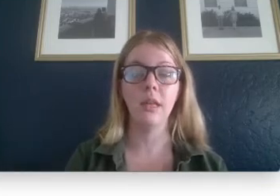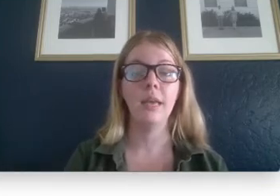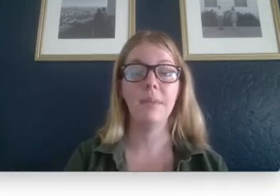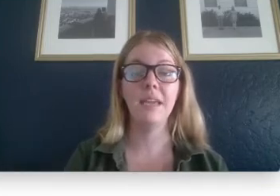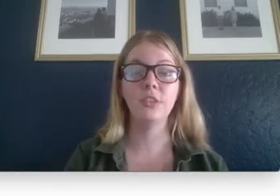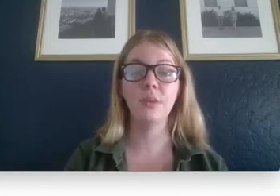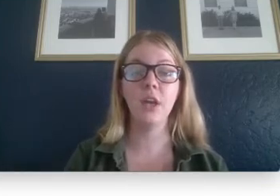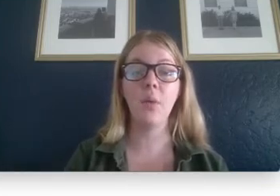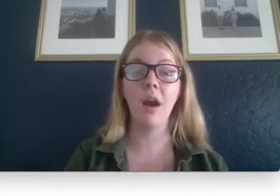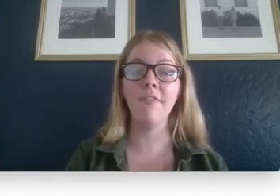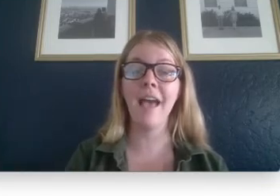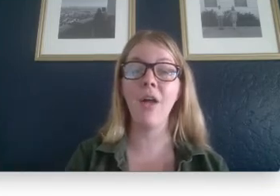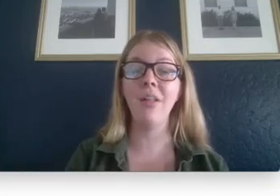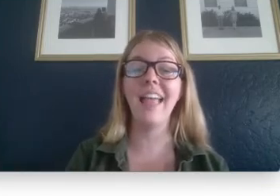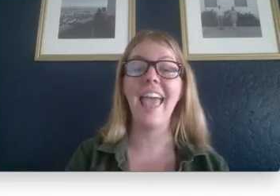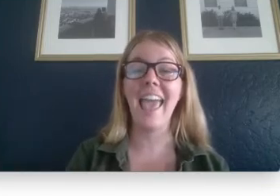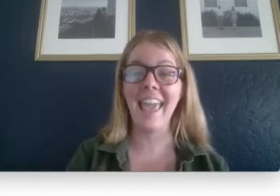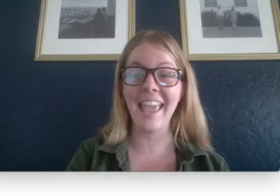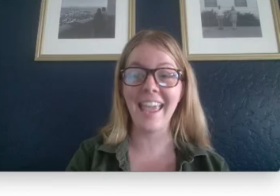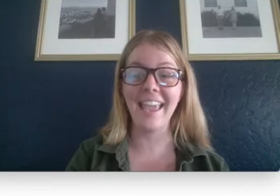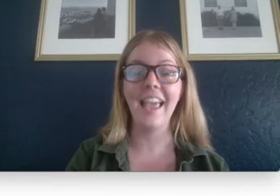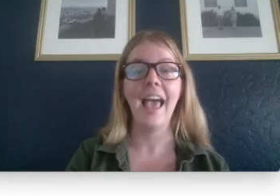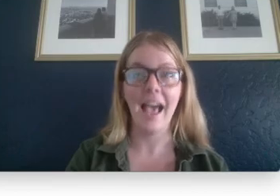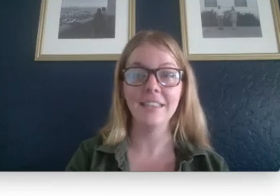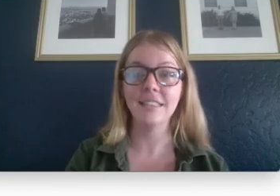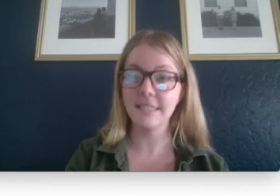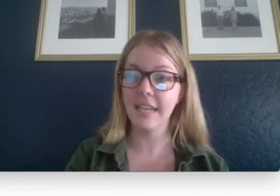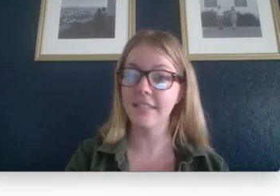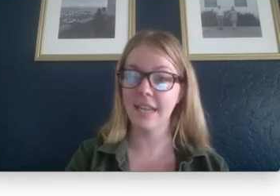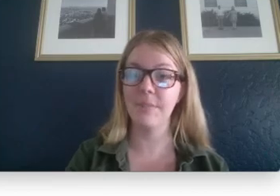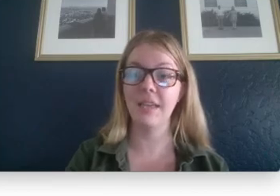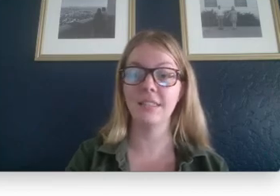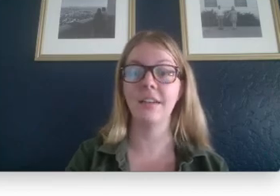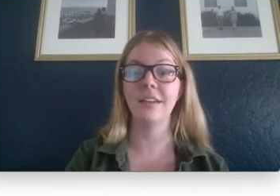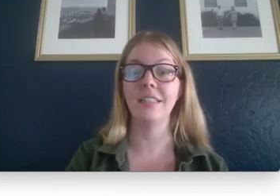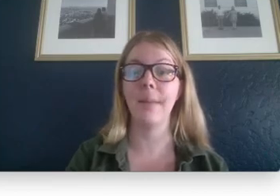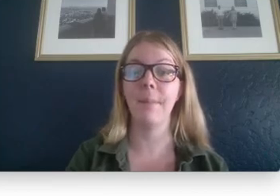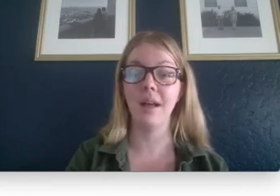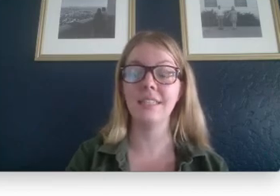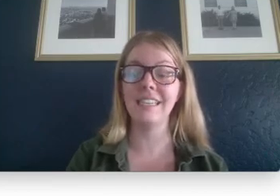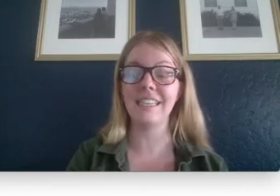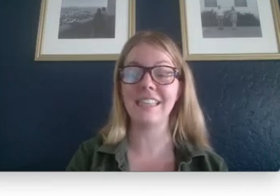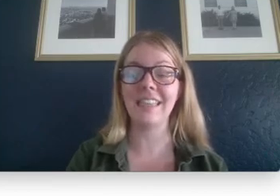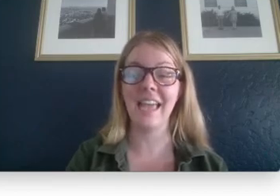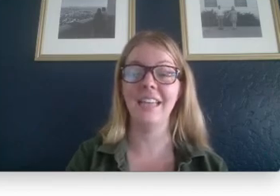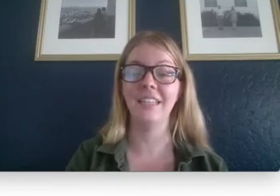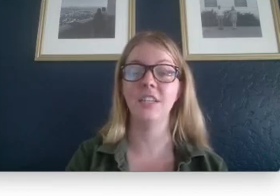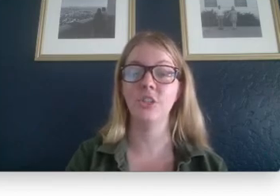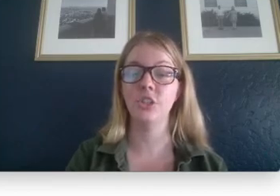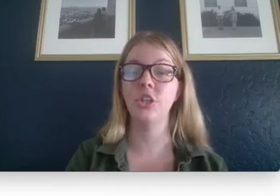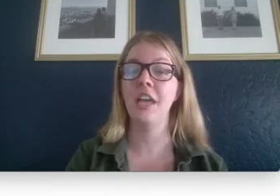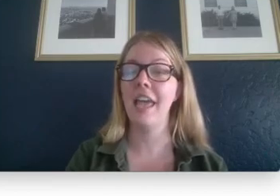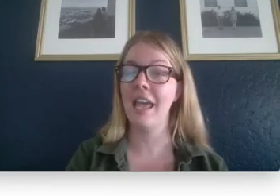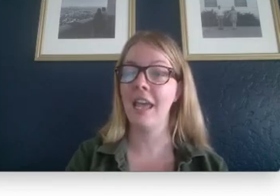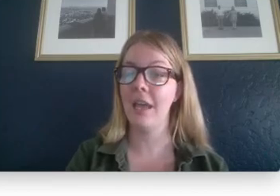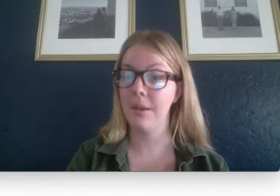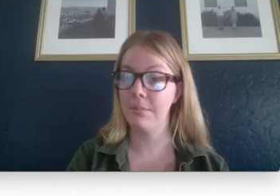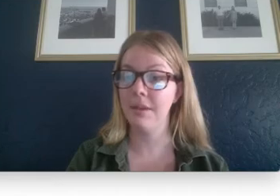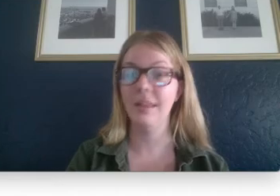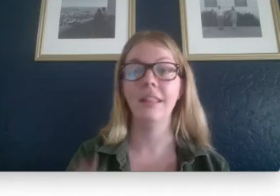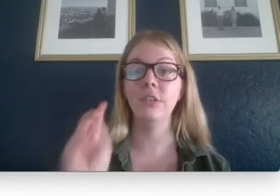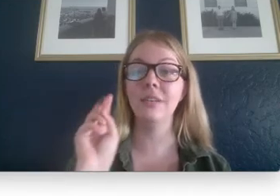rule because we know our vowel A has to say its name because there is that bossy E at the end.